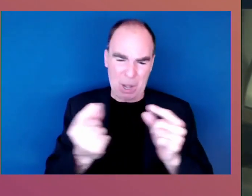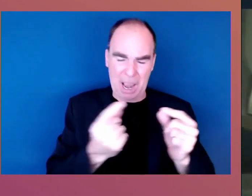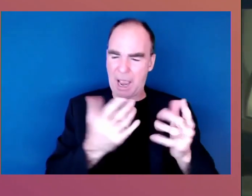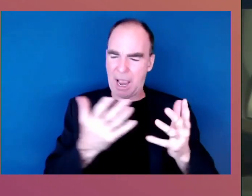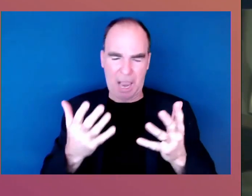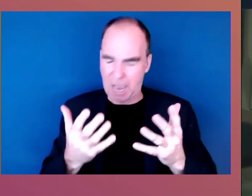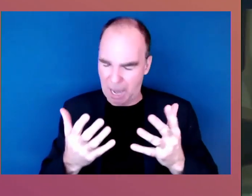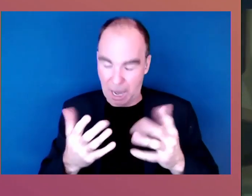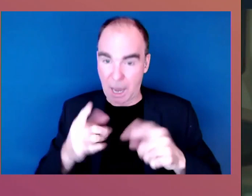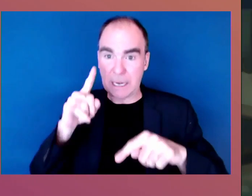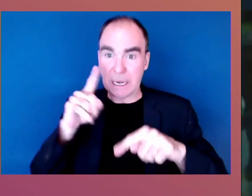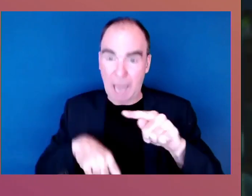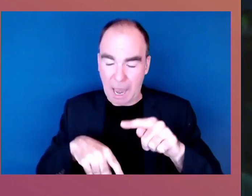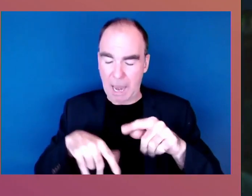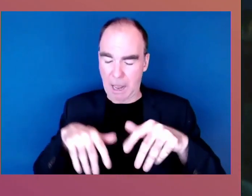see.